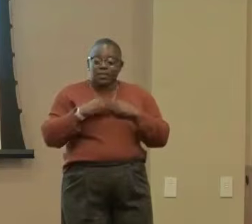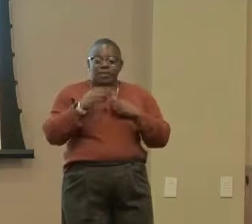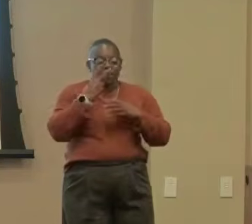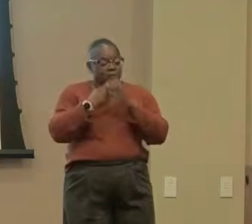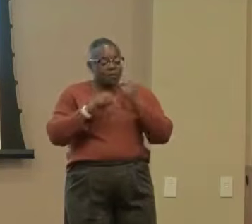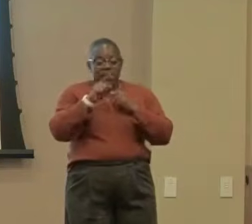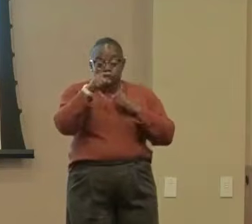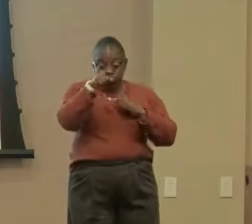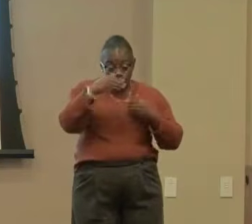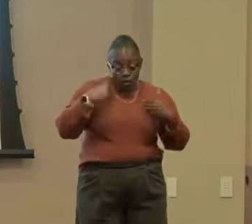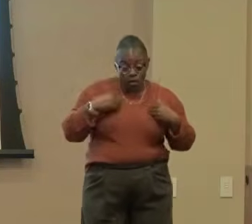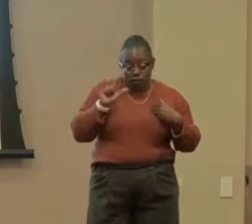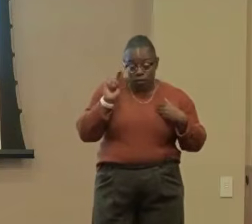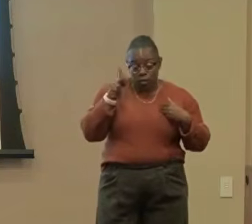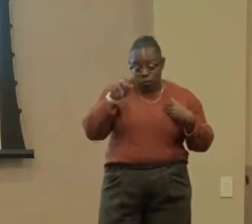and they asked,